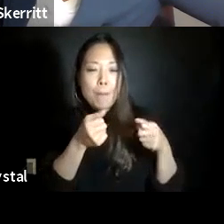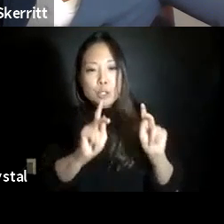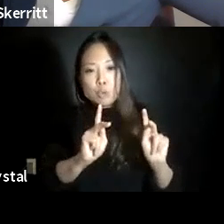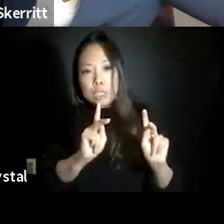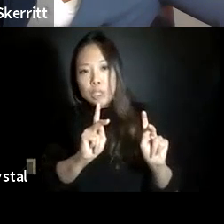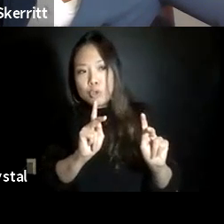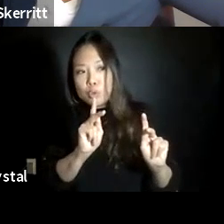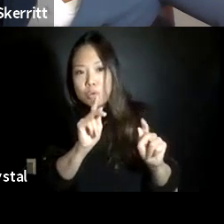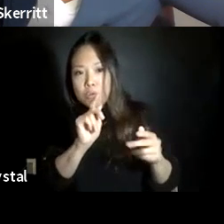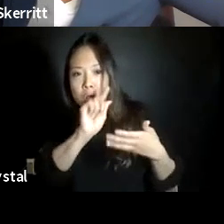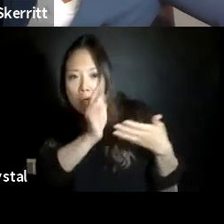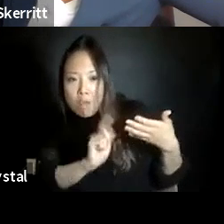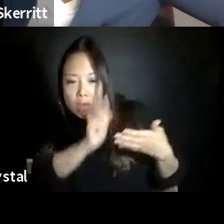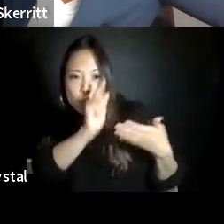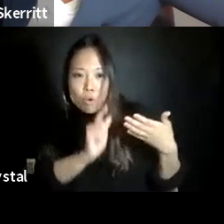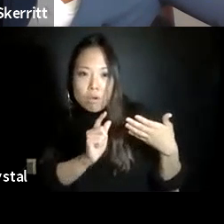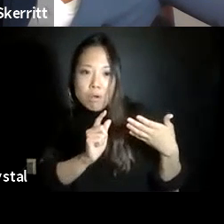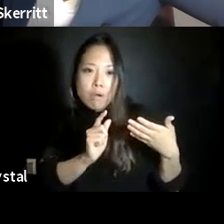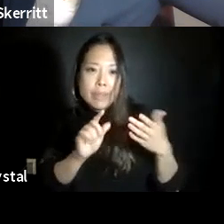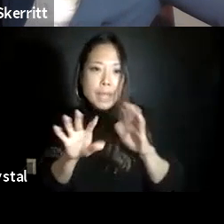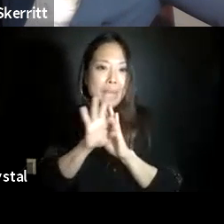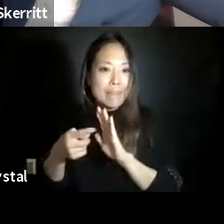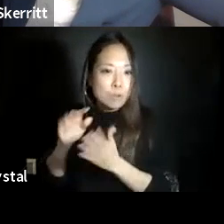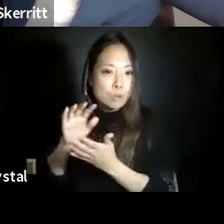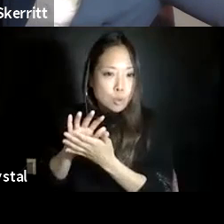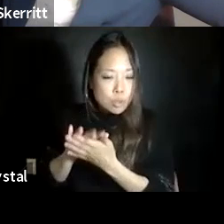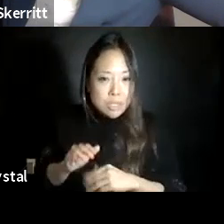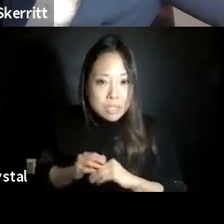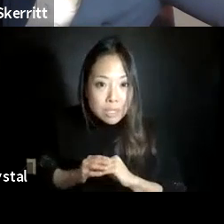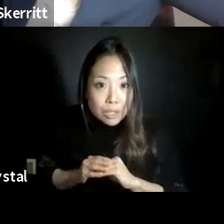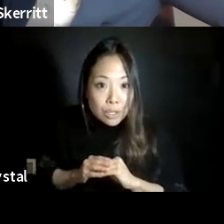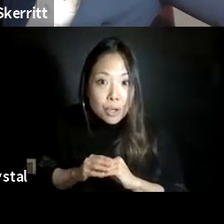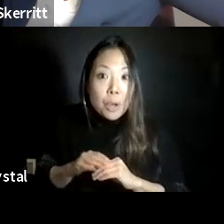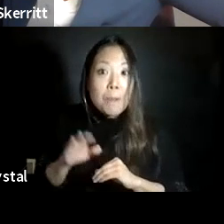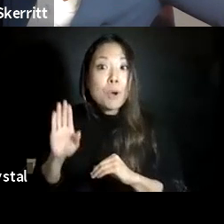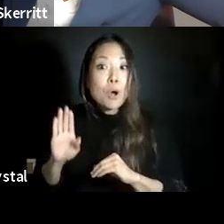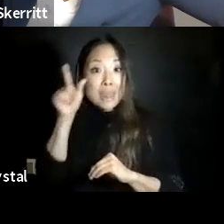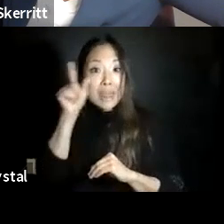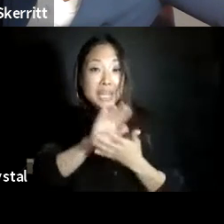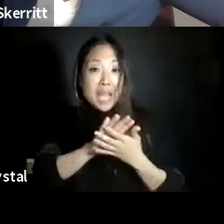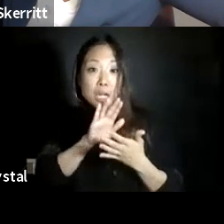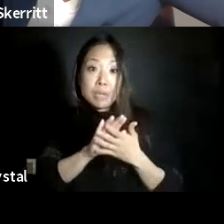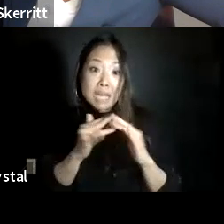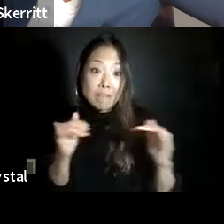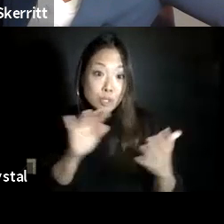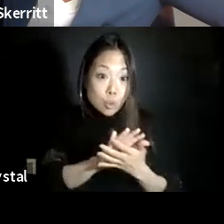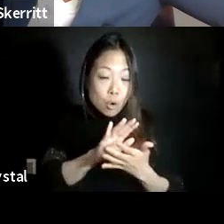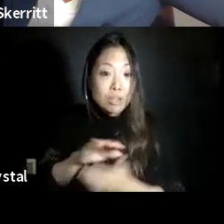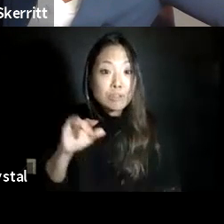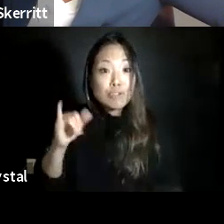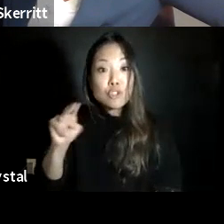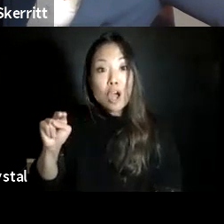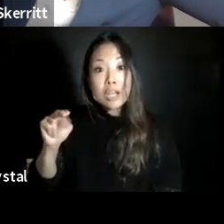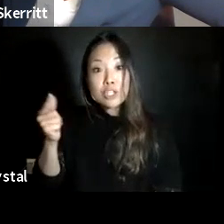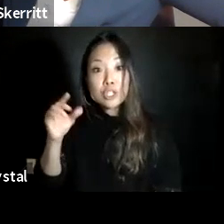Boston Latin Academy is an extremely diverse school. John D. O'Brien has more Black and Brown students than the district as